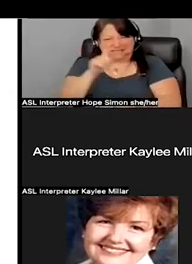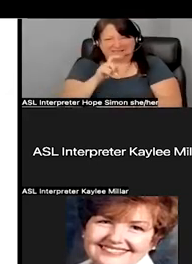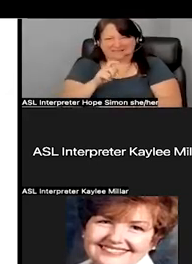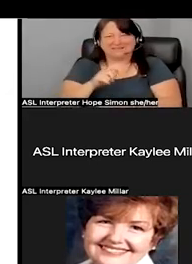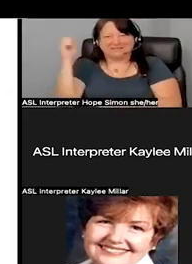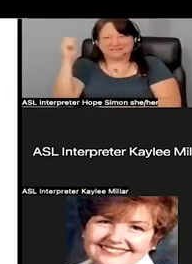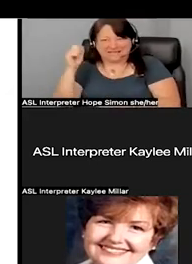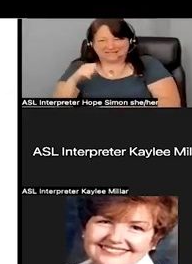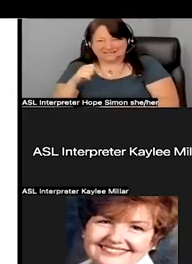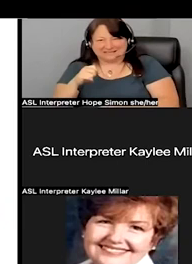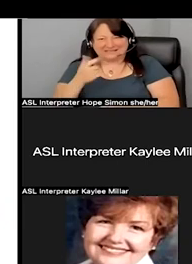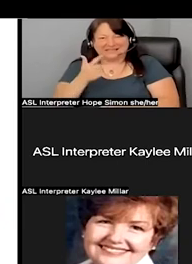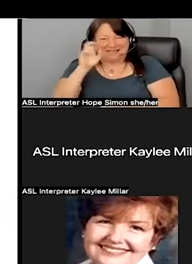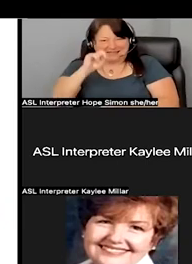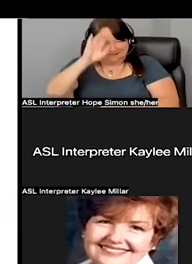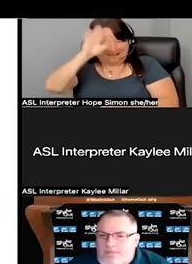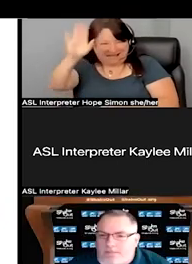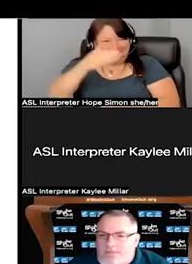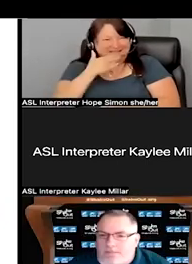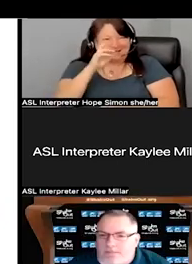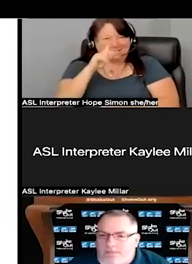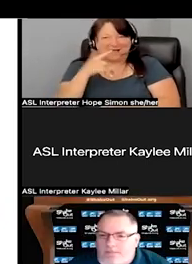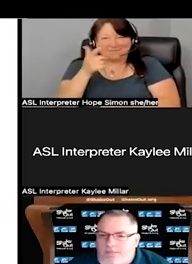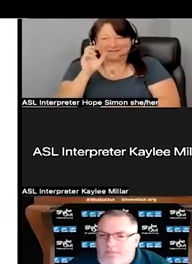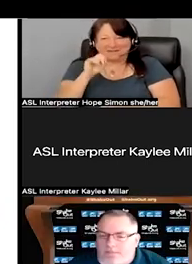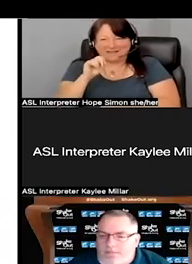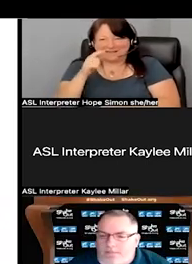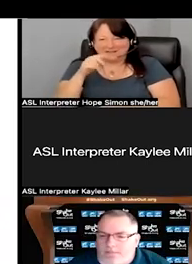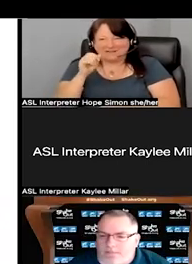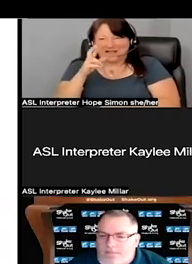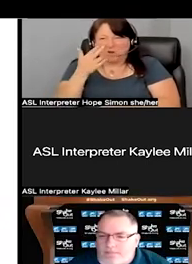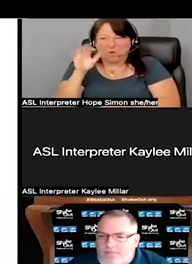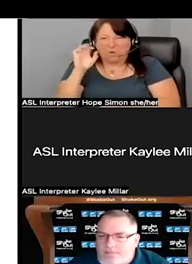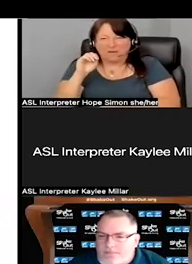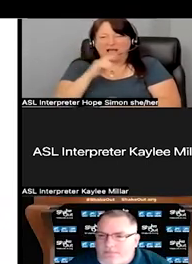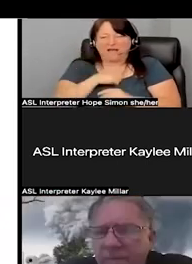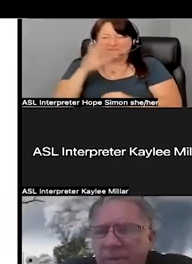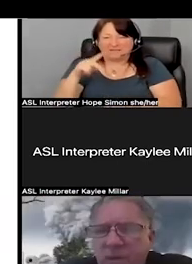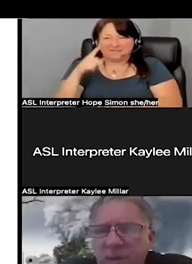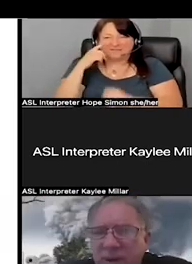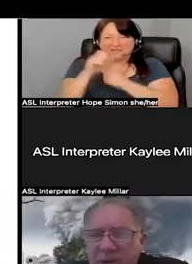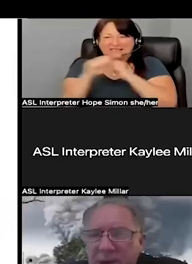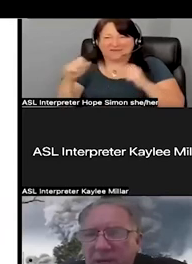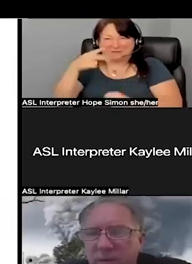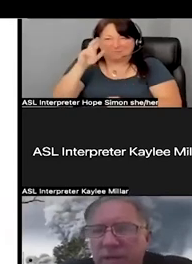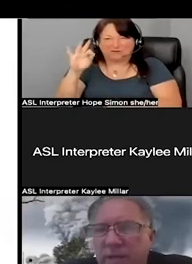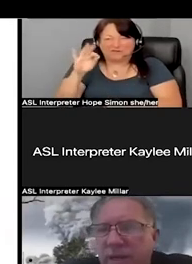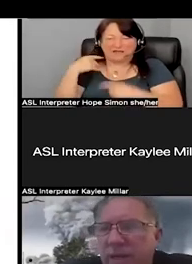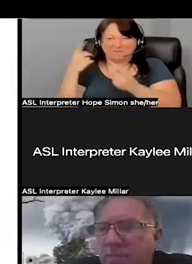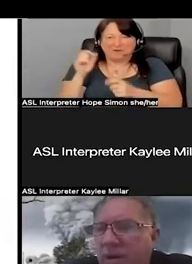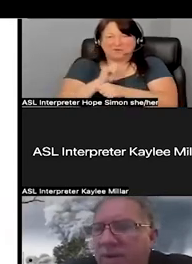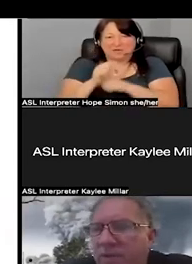bet. Thank you, Mark. I'm Glenn Granholm. I'm Vice President at Safety Proof. I've been working primarily